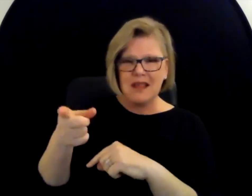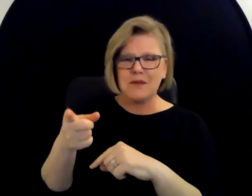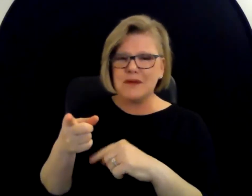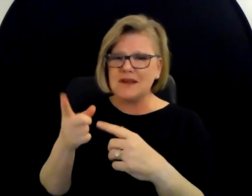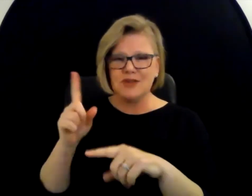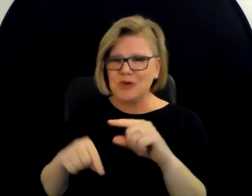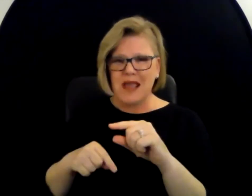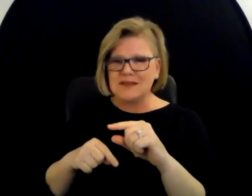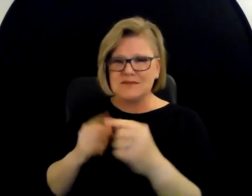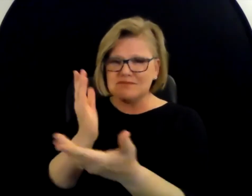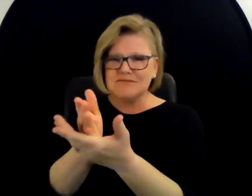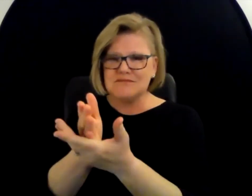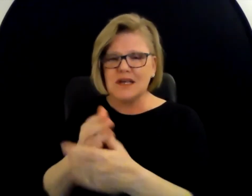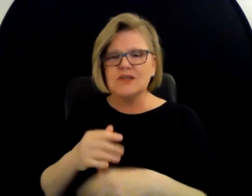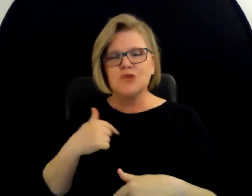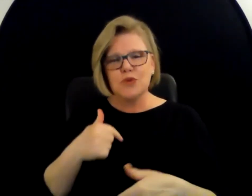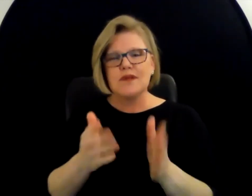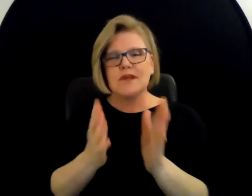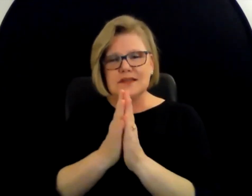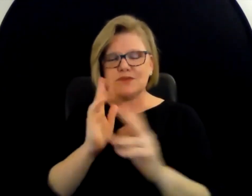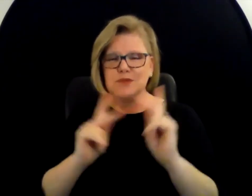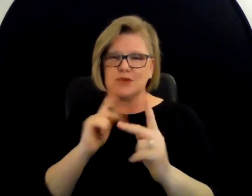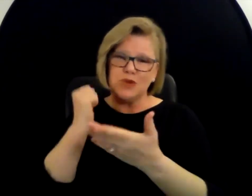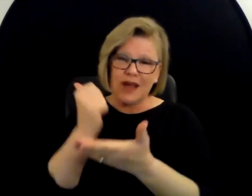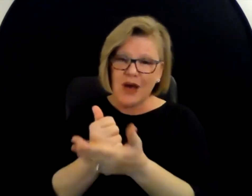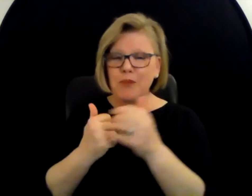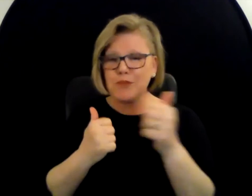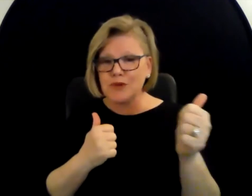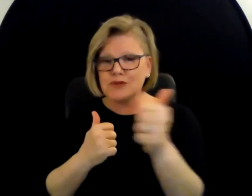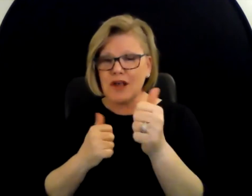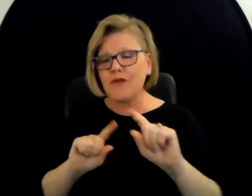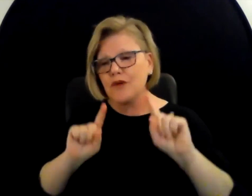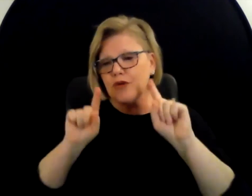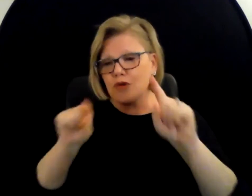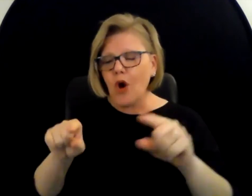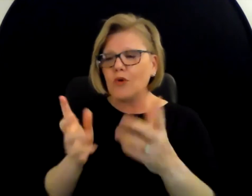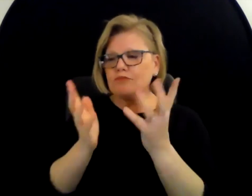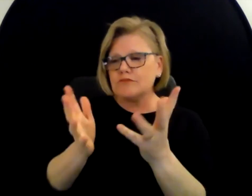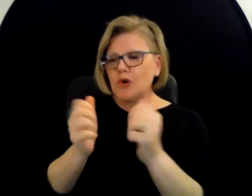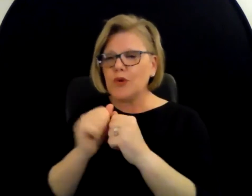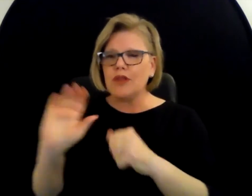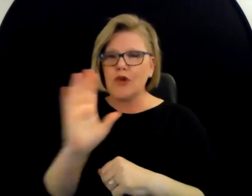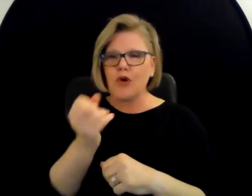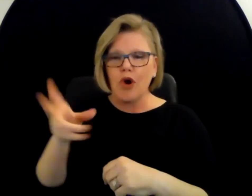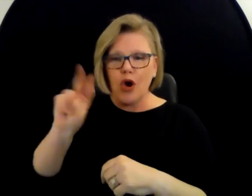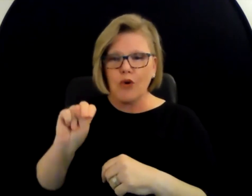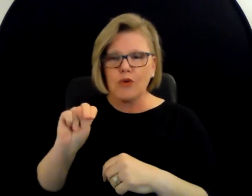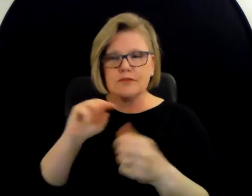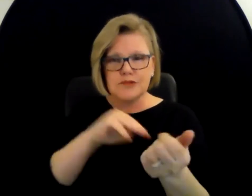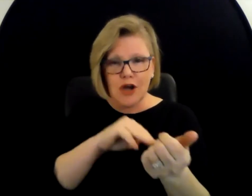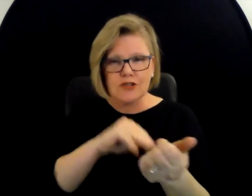seek help themselves, being able to go talk to your own practitioner,